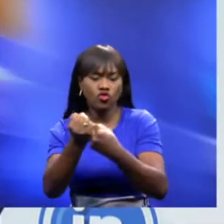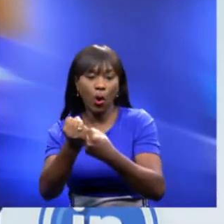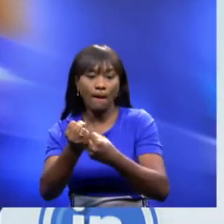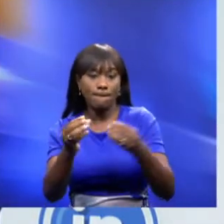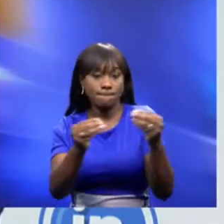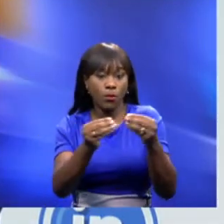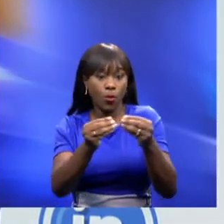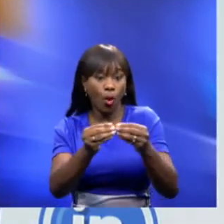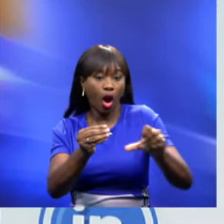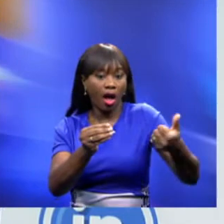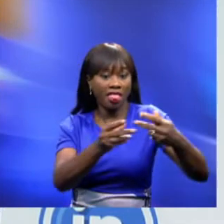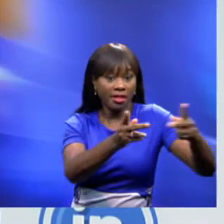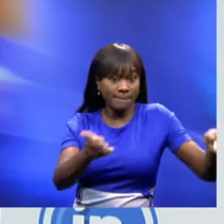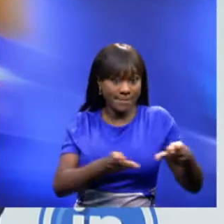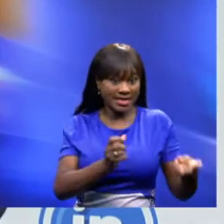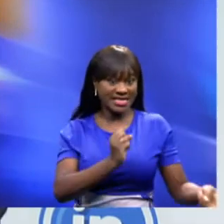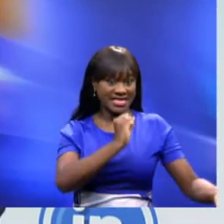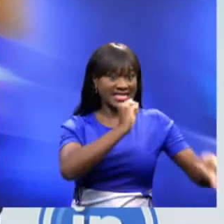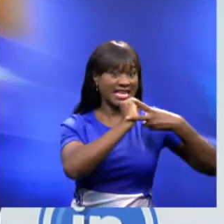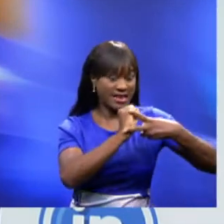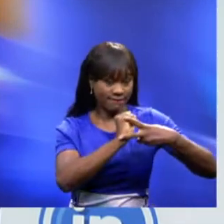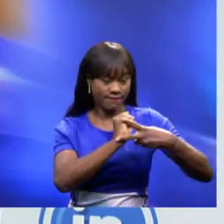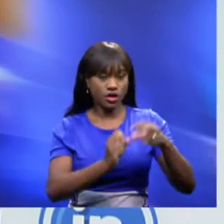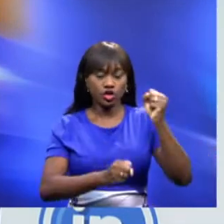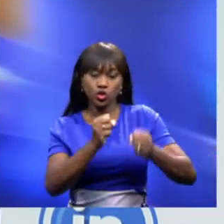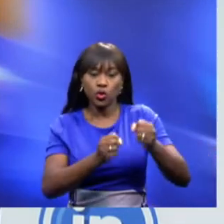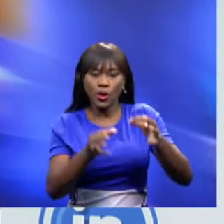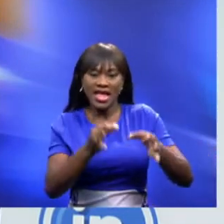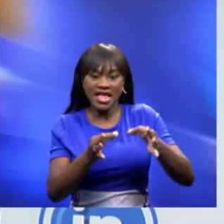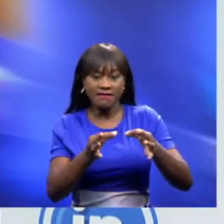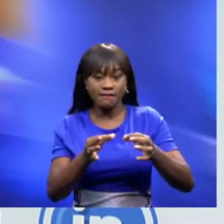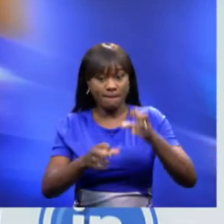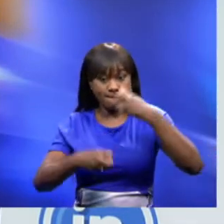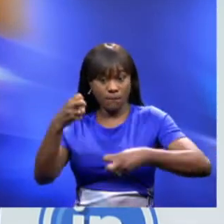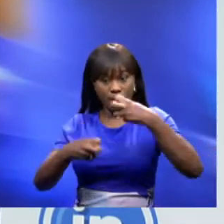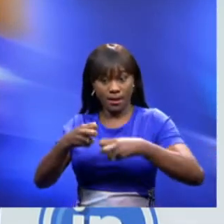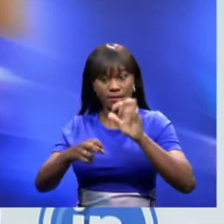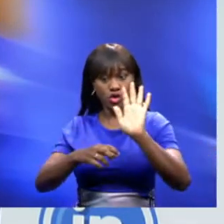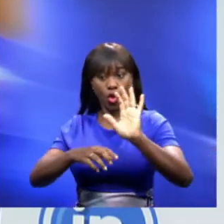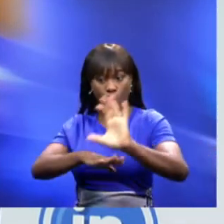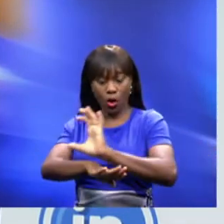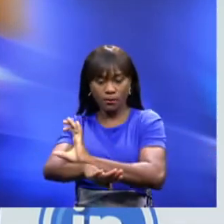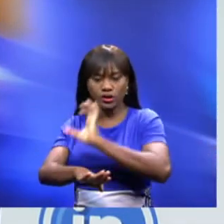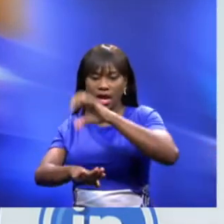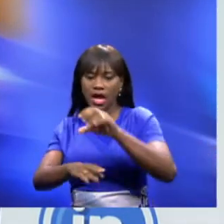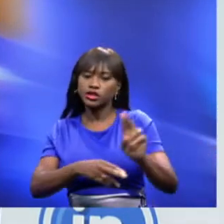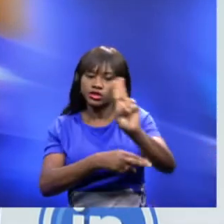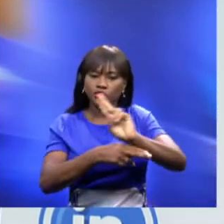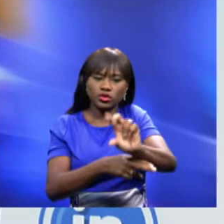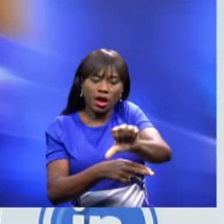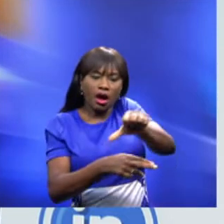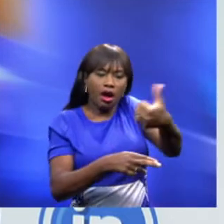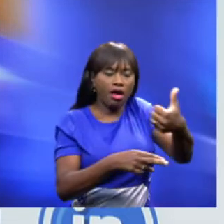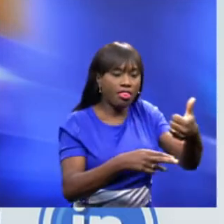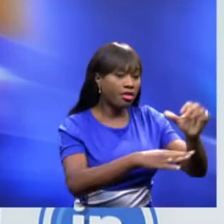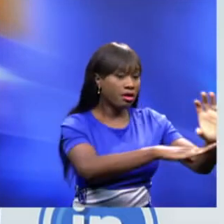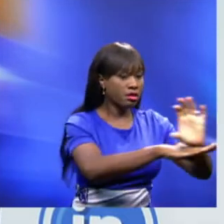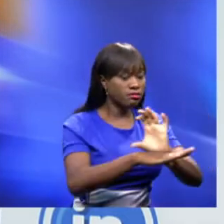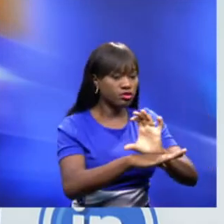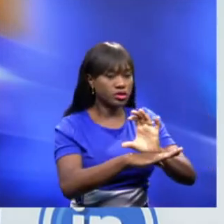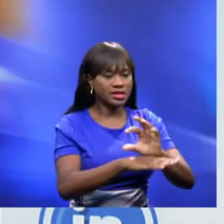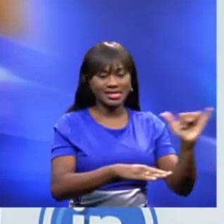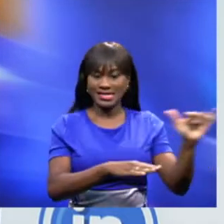backup at different locations, so that if your system is compromised, you can revert to that. And the rule, just like